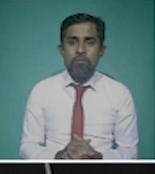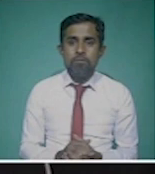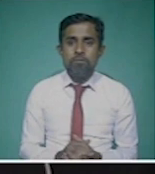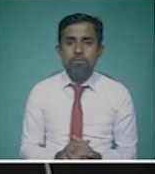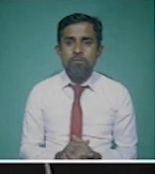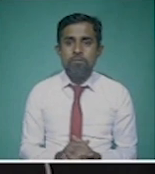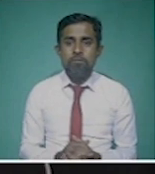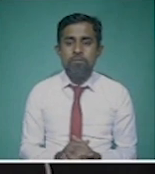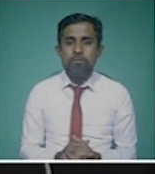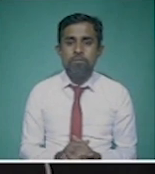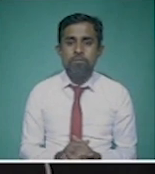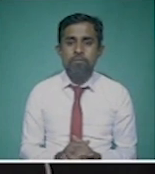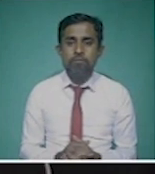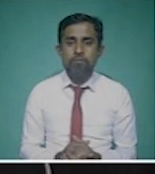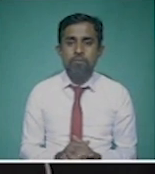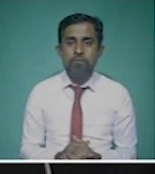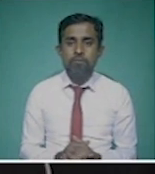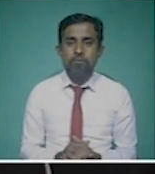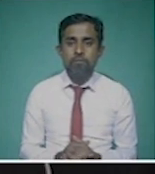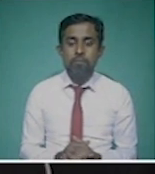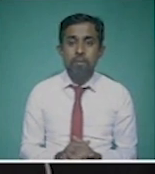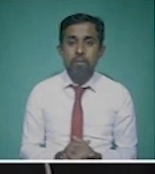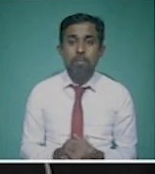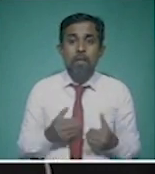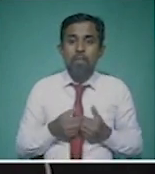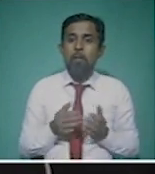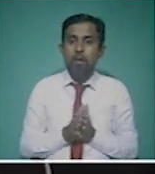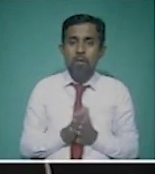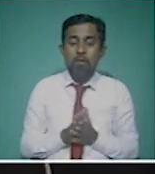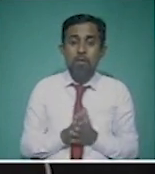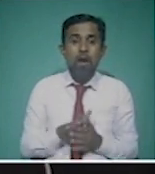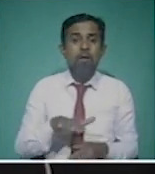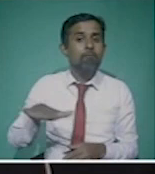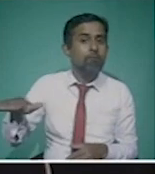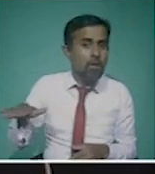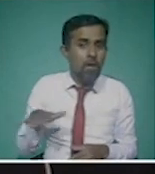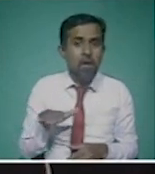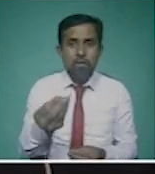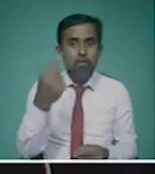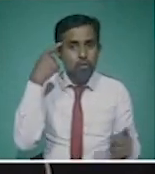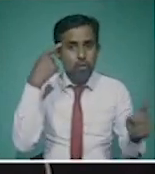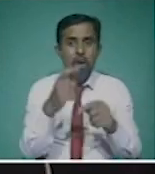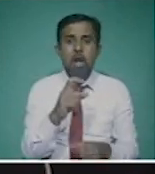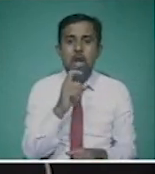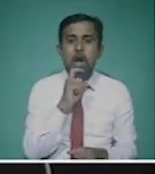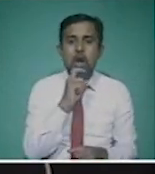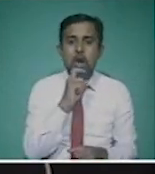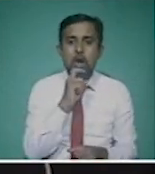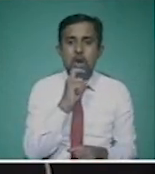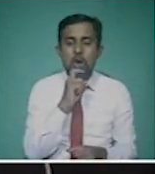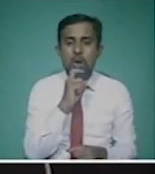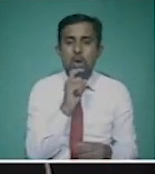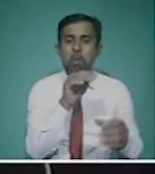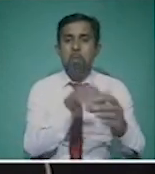who have given out their premises on lease, so that certain summary procedure could